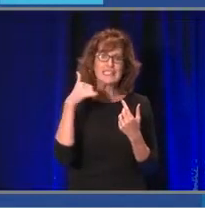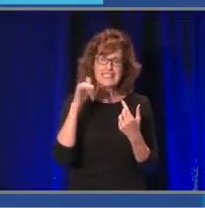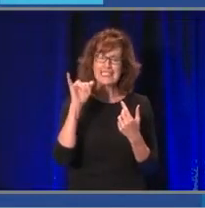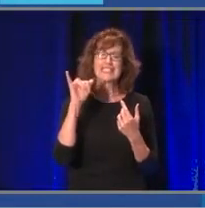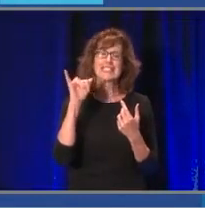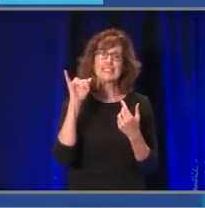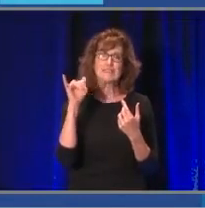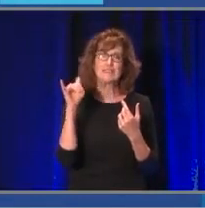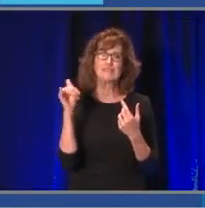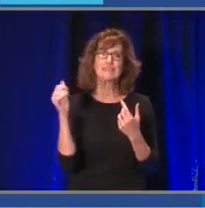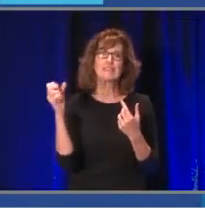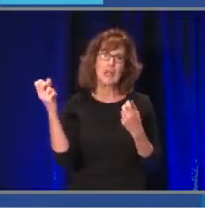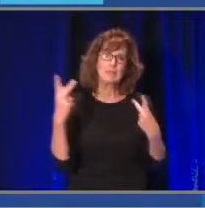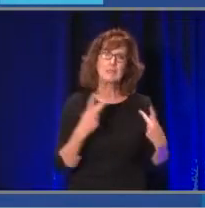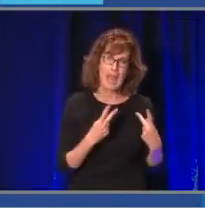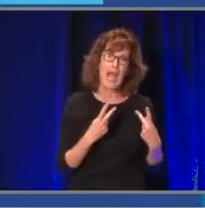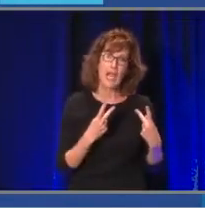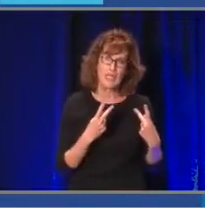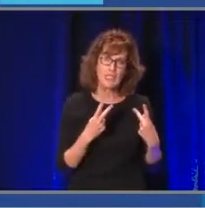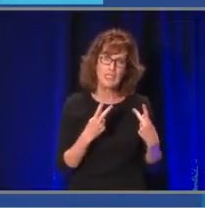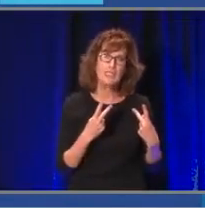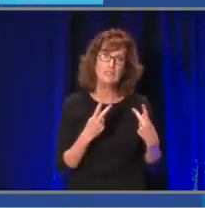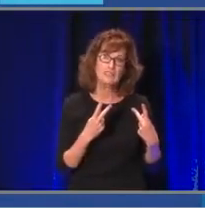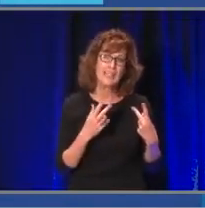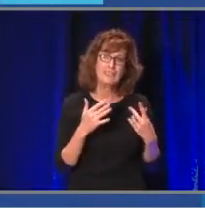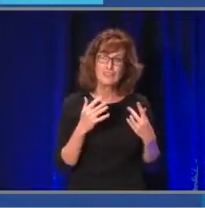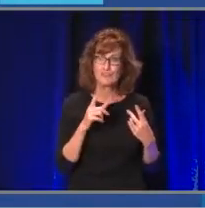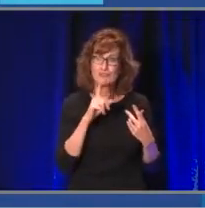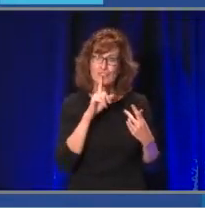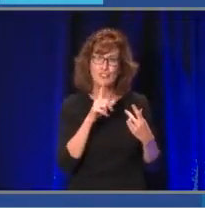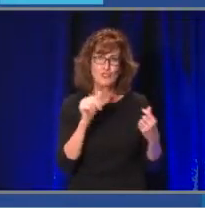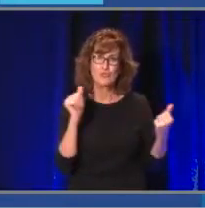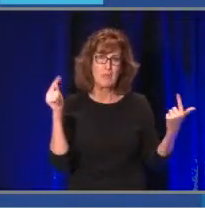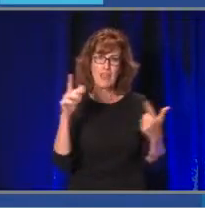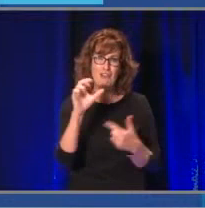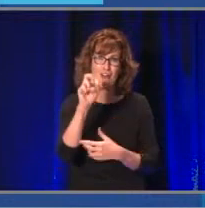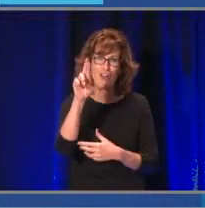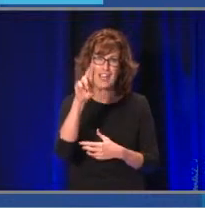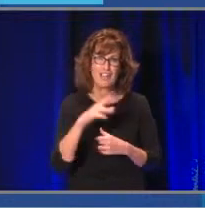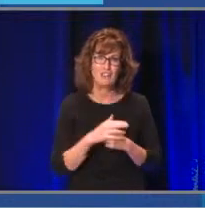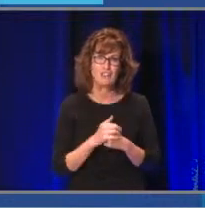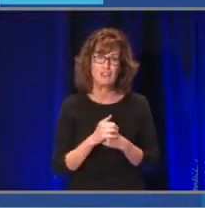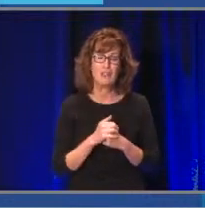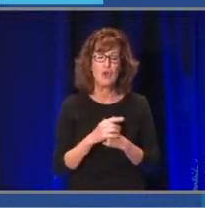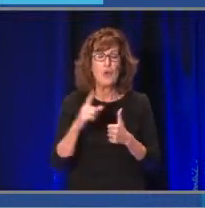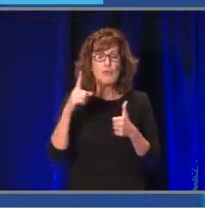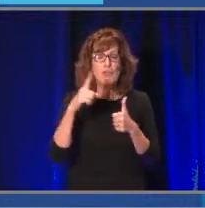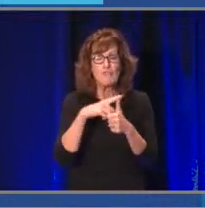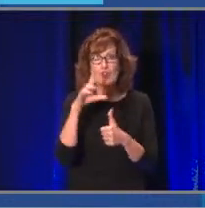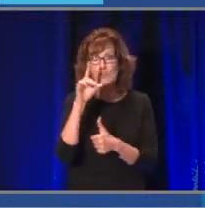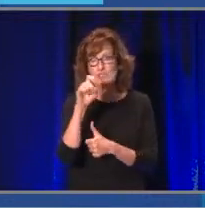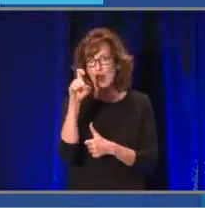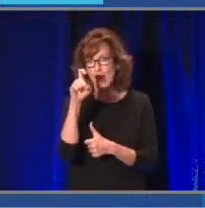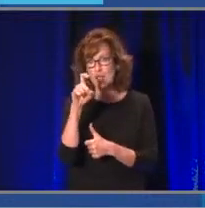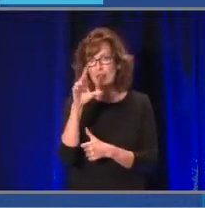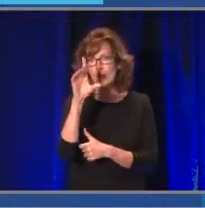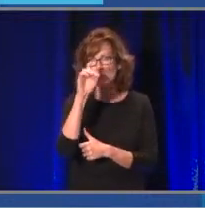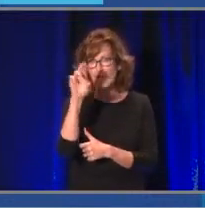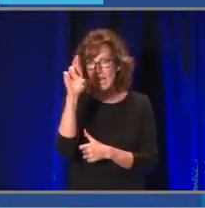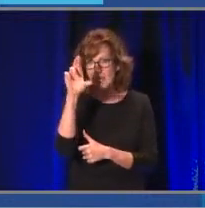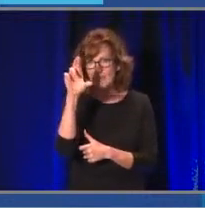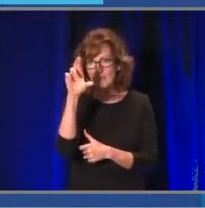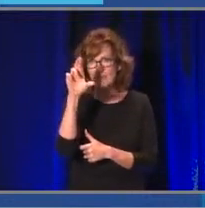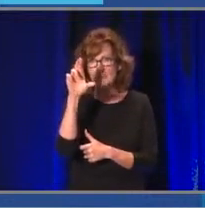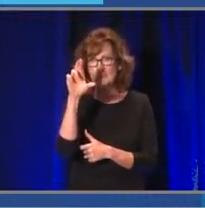no recurrence rate for cancer. And that's true of most cancers. When cancers are first diagnosed and then treated, we do